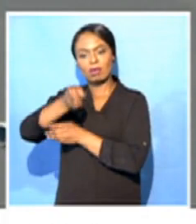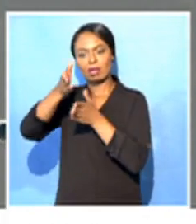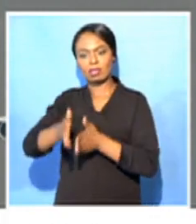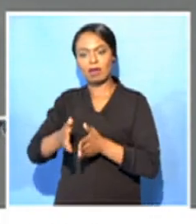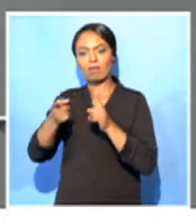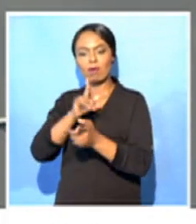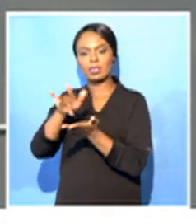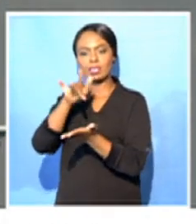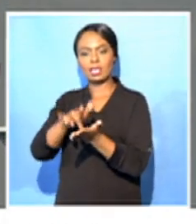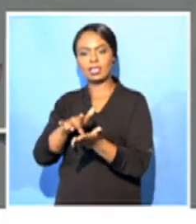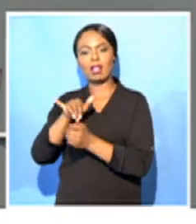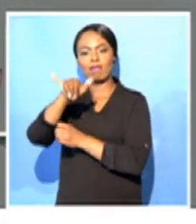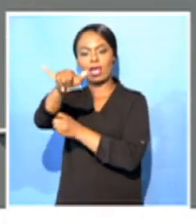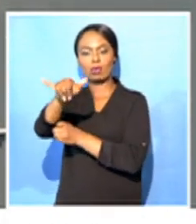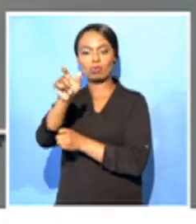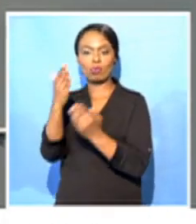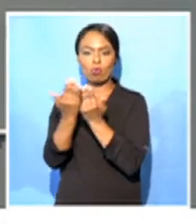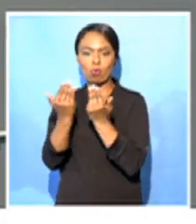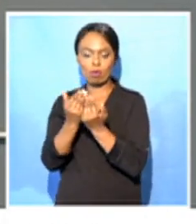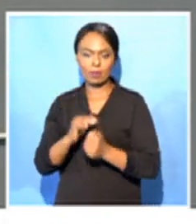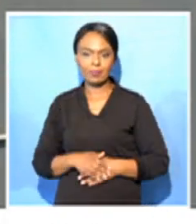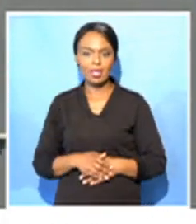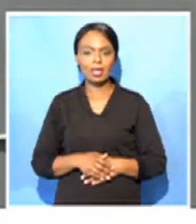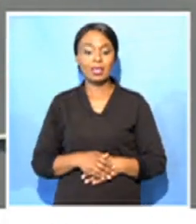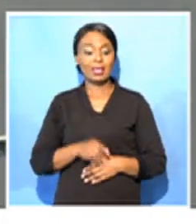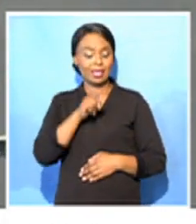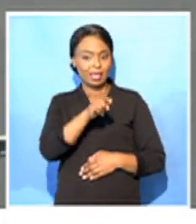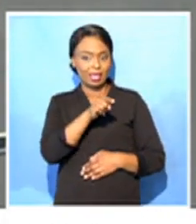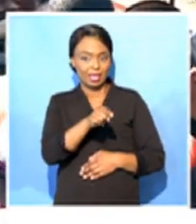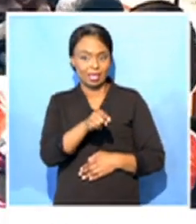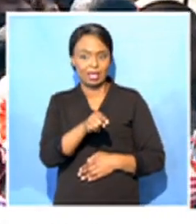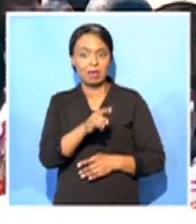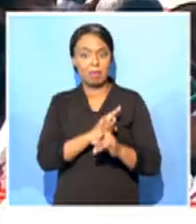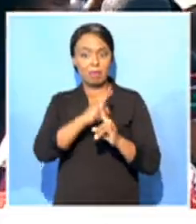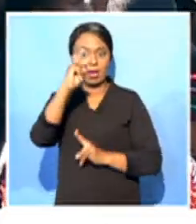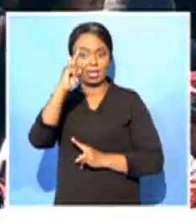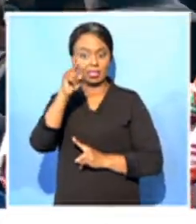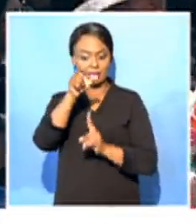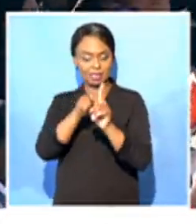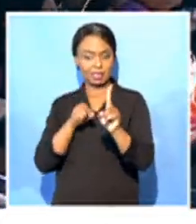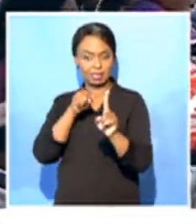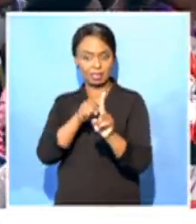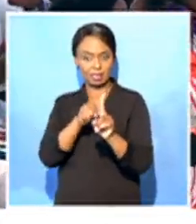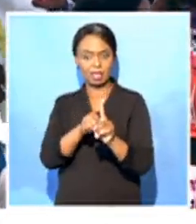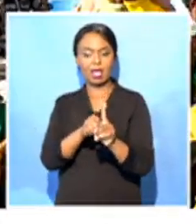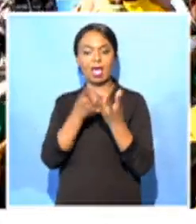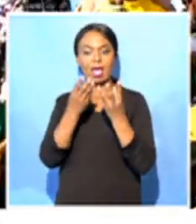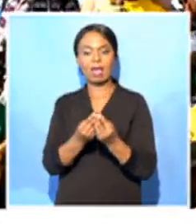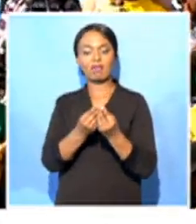School. The Airbus formation, once it has passed with the Silver Falcons, will be breaking